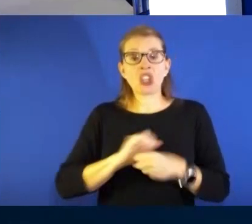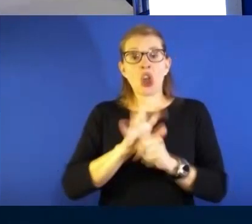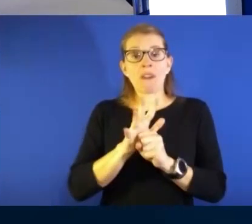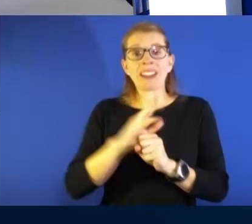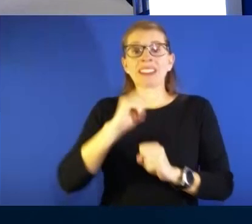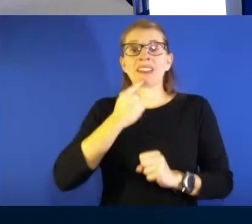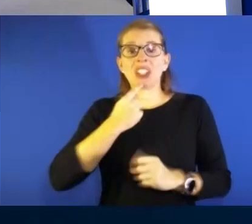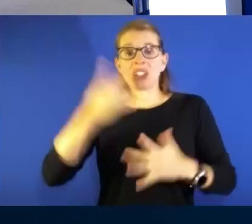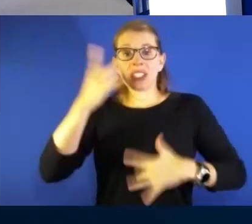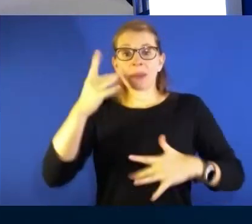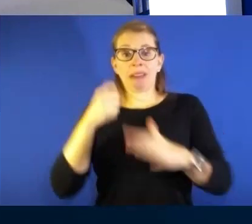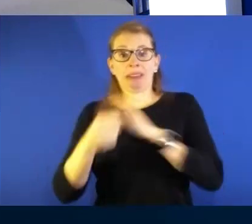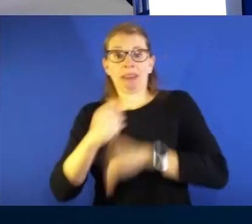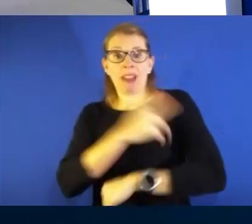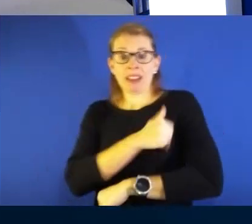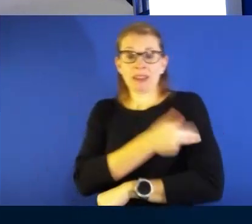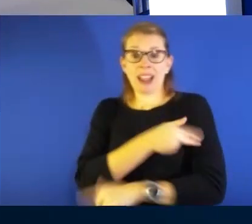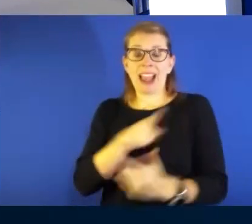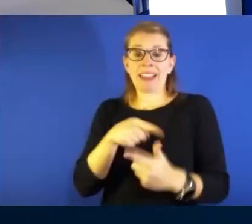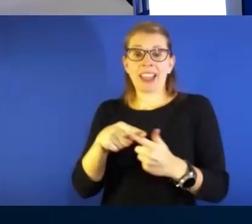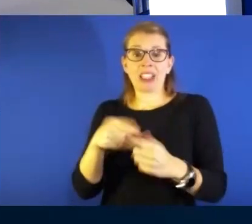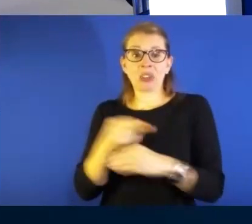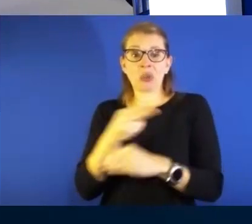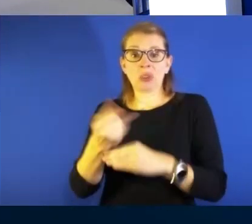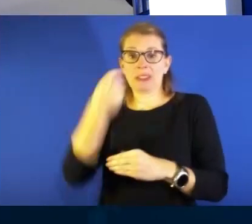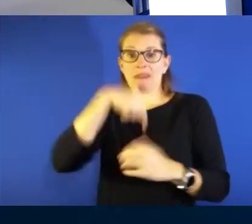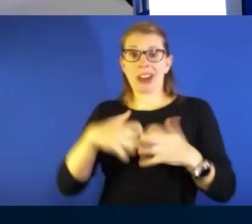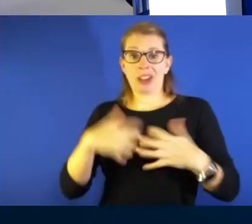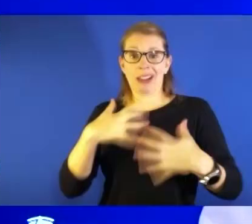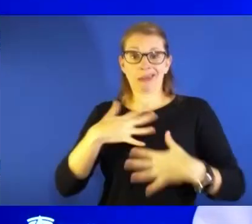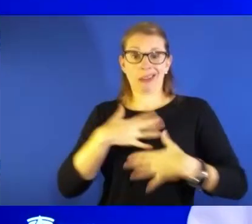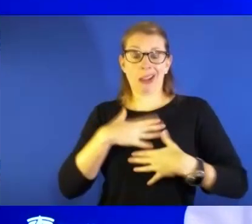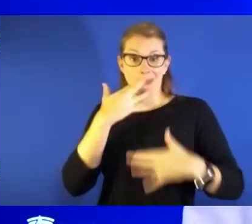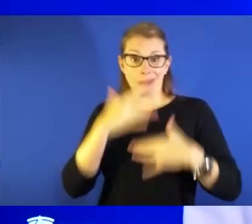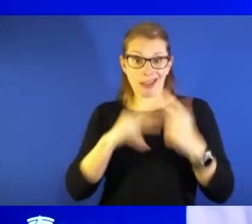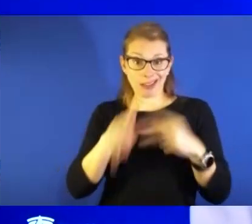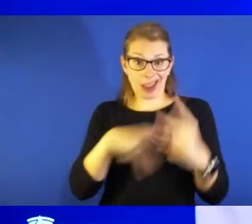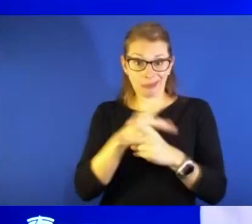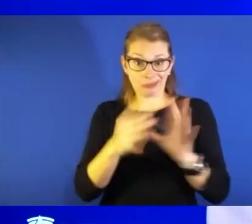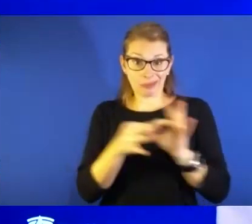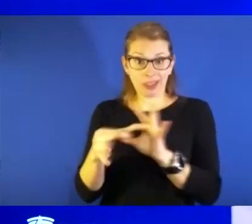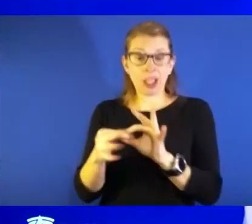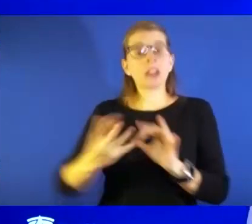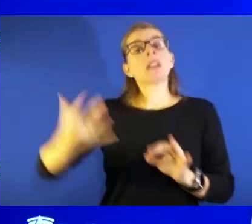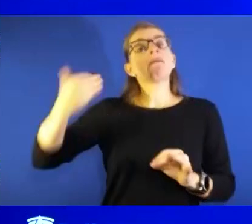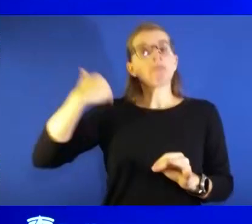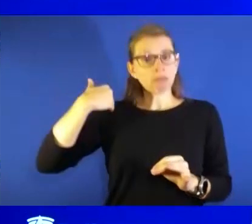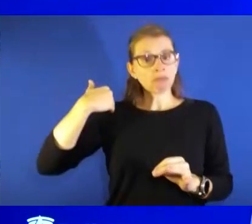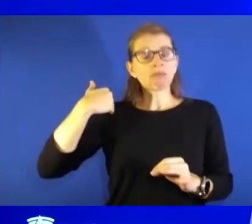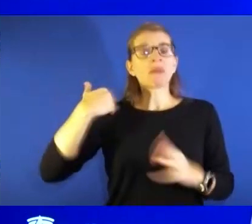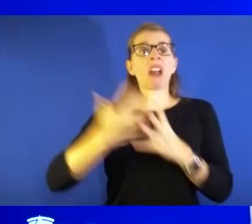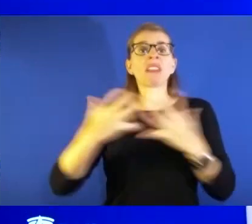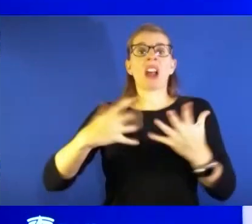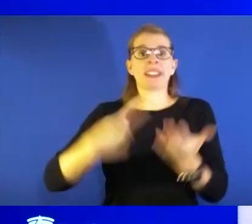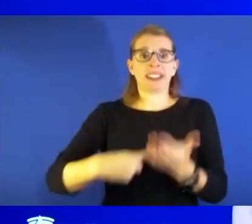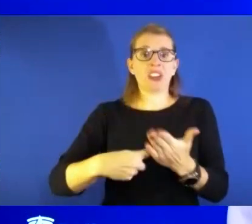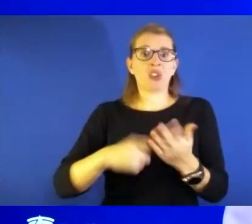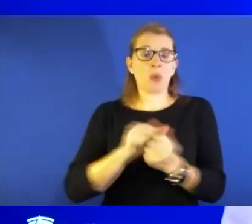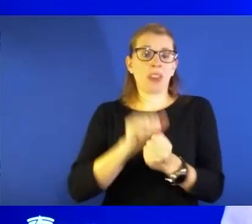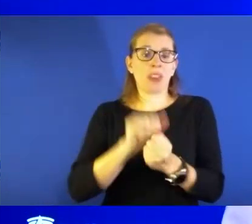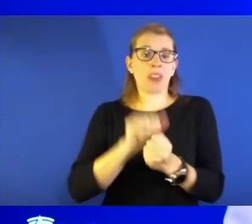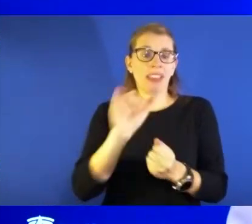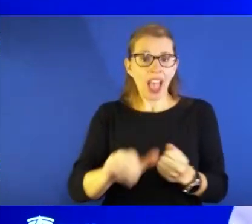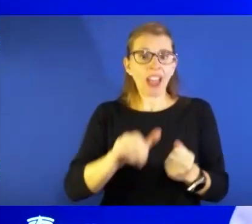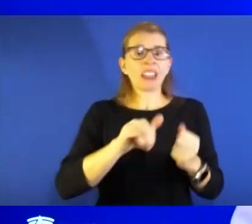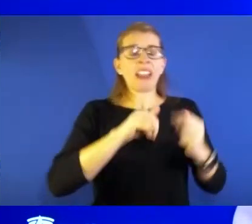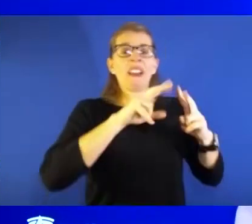hospitalized, and then onto a ventilator? Yeah, initially there was a lot of discussion of that and investigation.